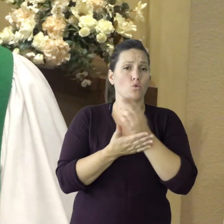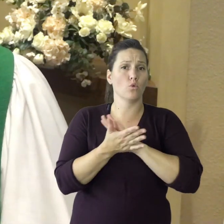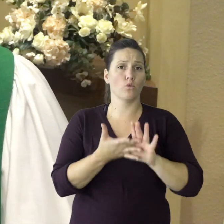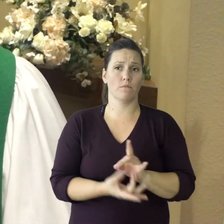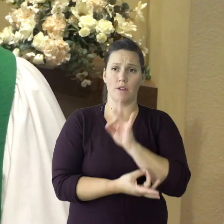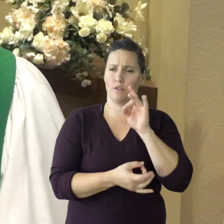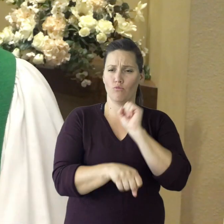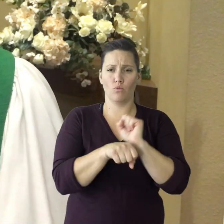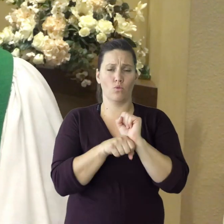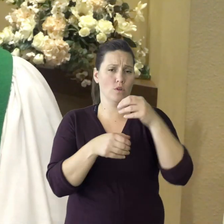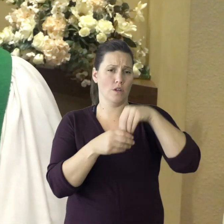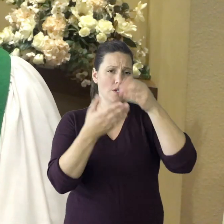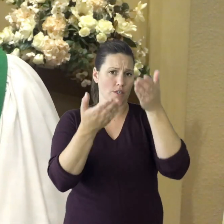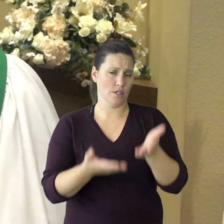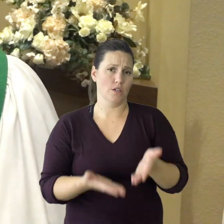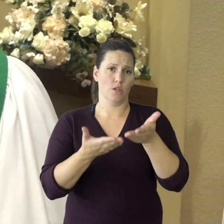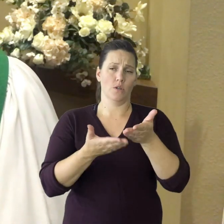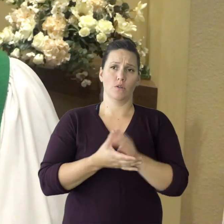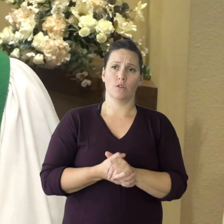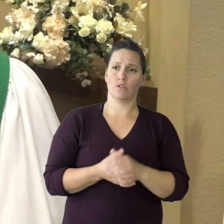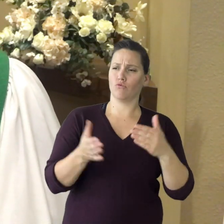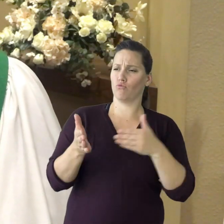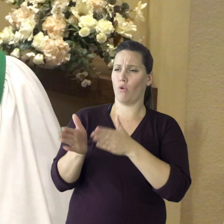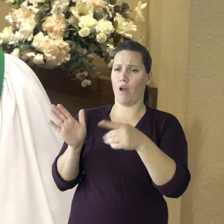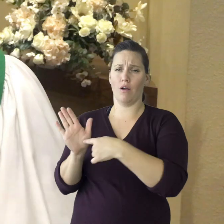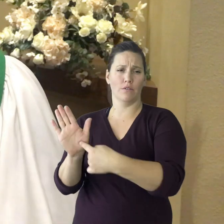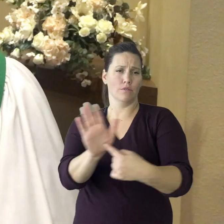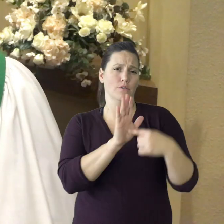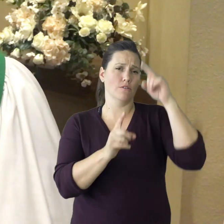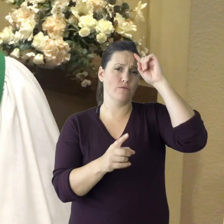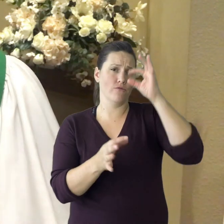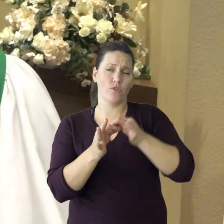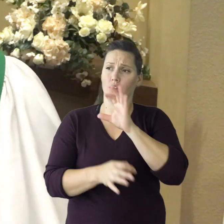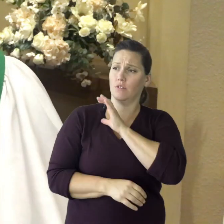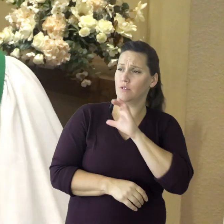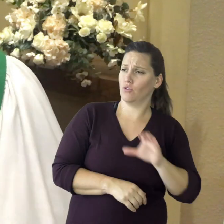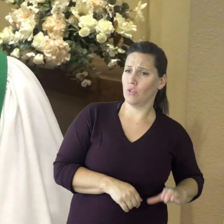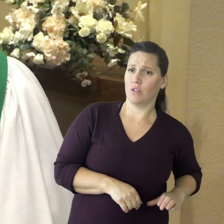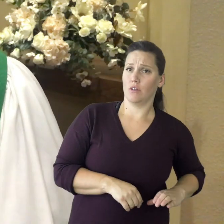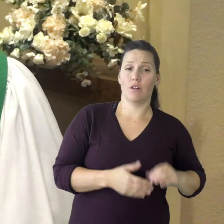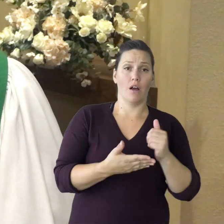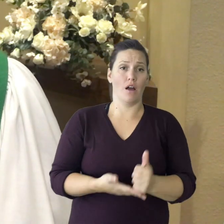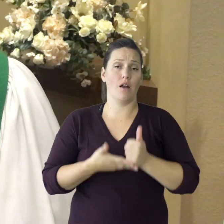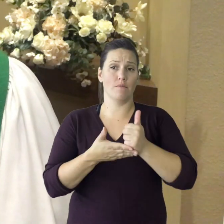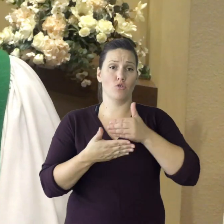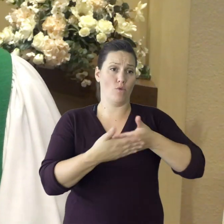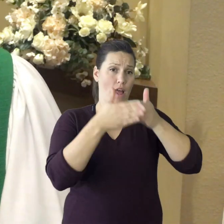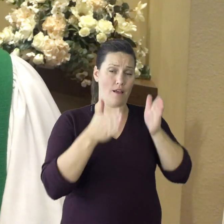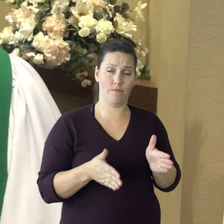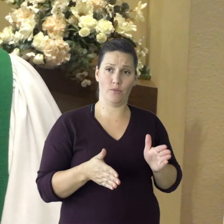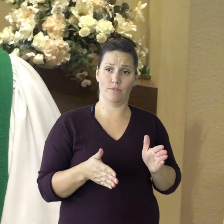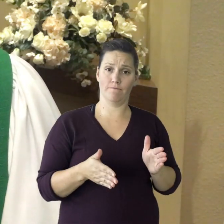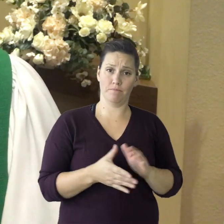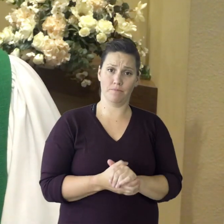a fruit of the Holy Spirit at work within you. It's a response to faith in Christ, and